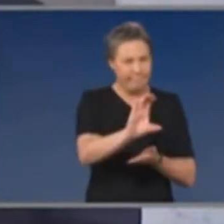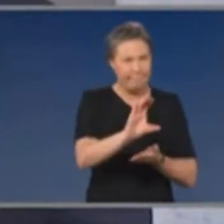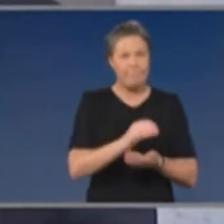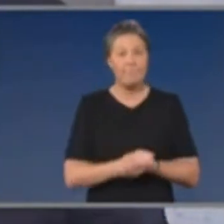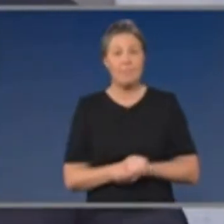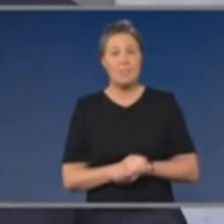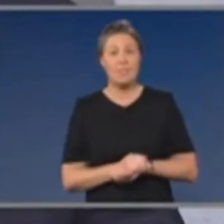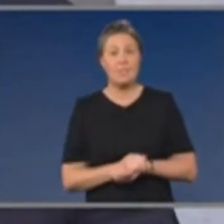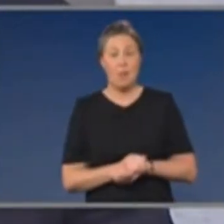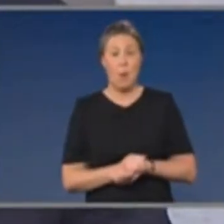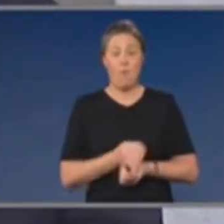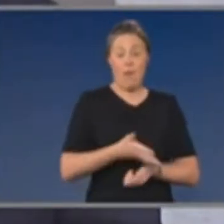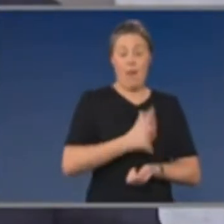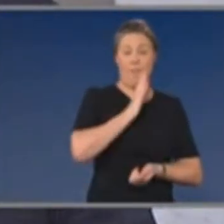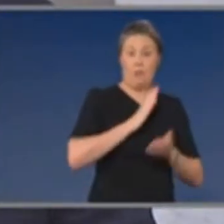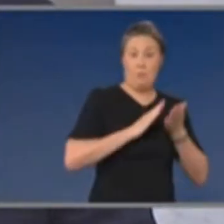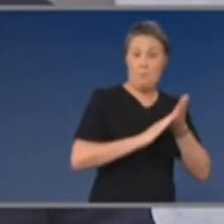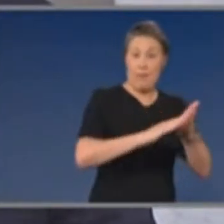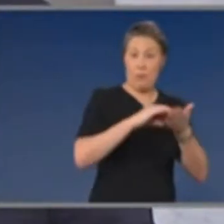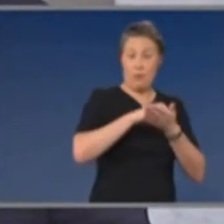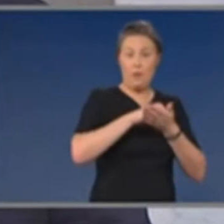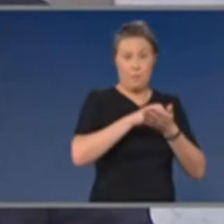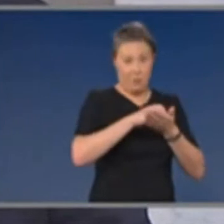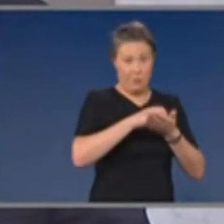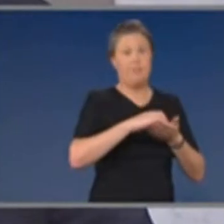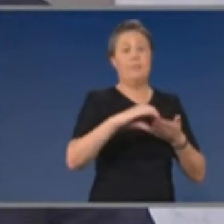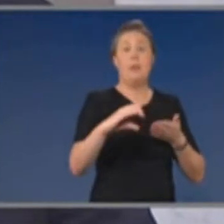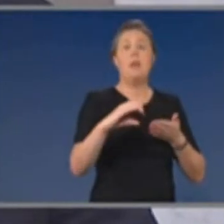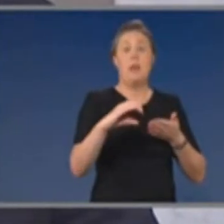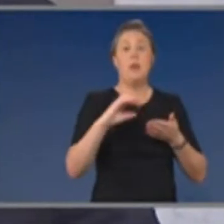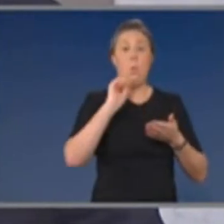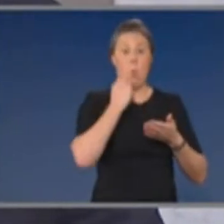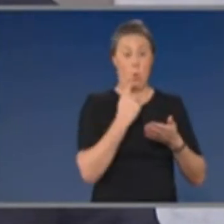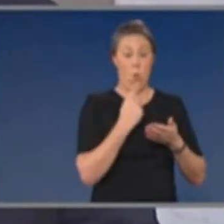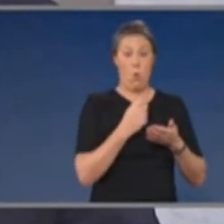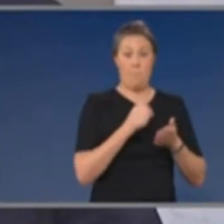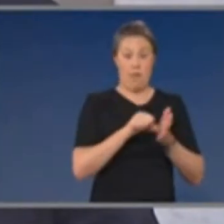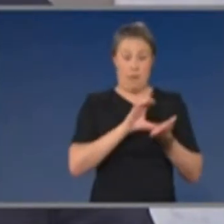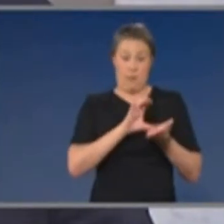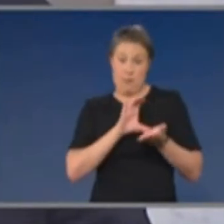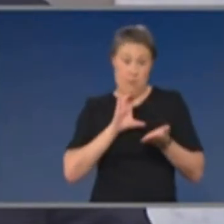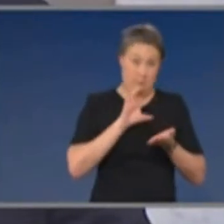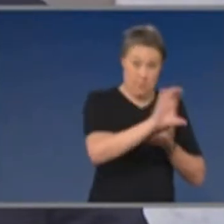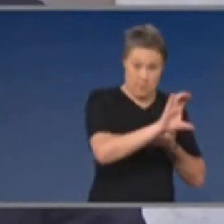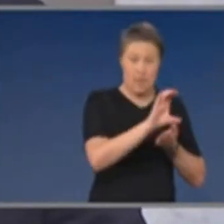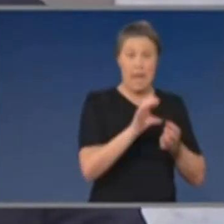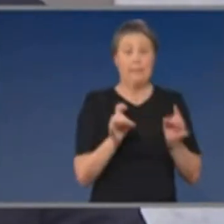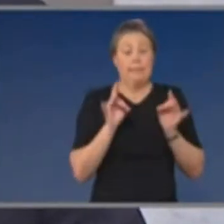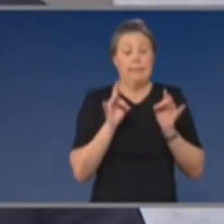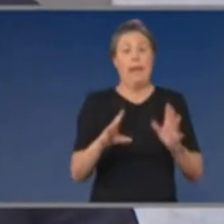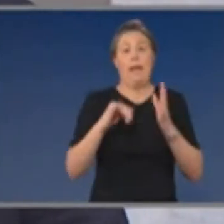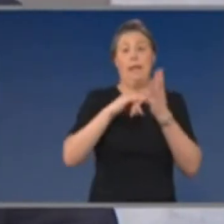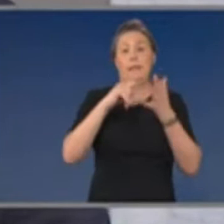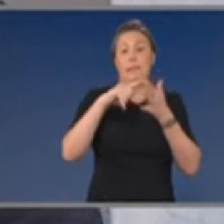with $500 million for investment this year, between now and the end of the financial year, starting at the beginning of